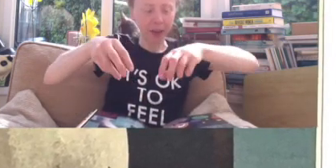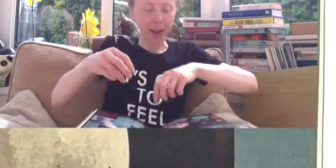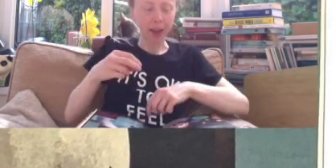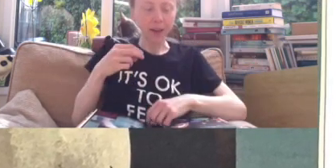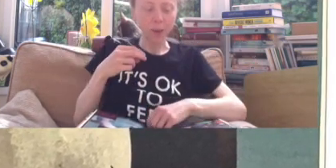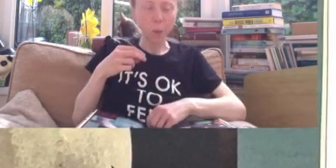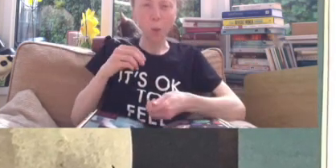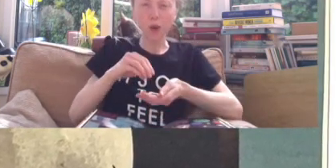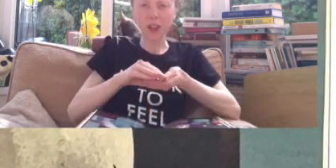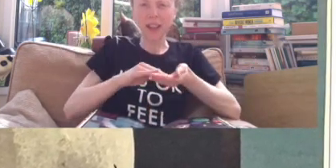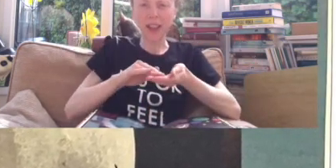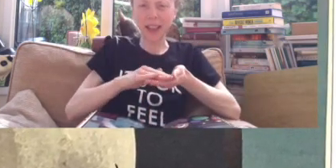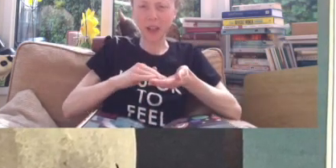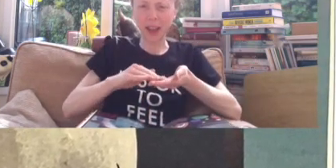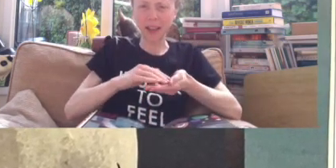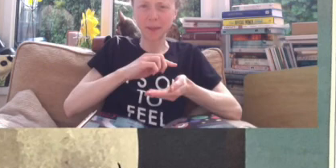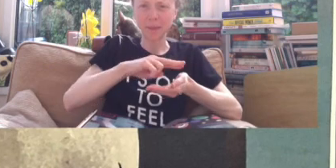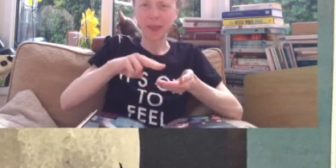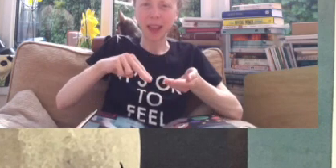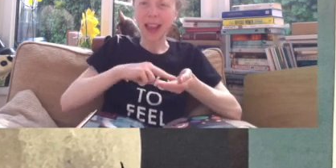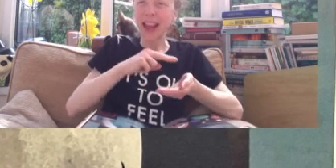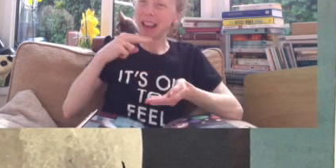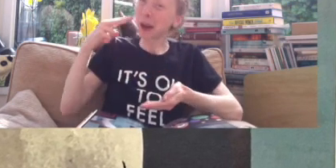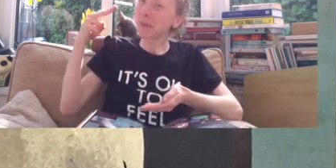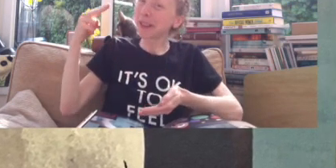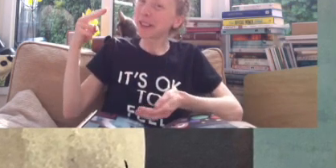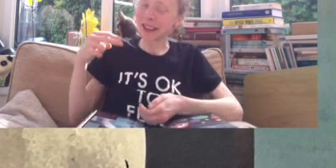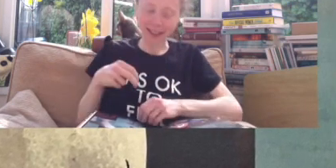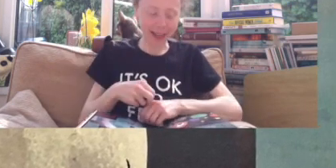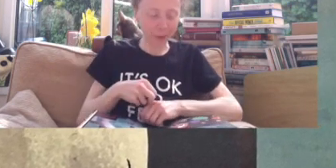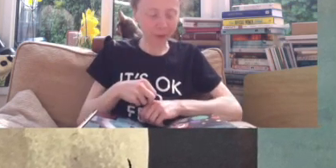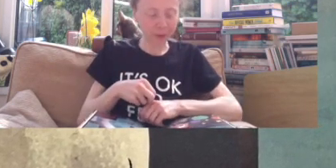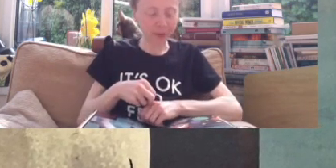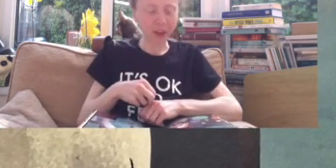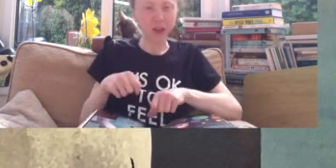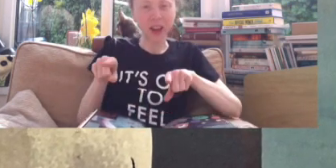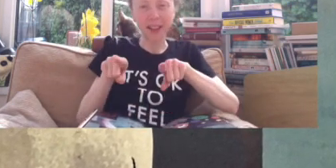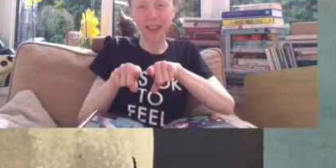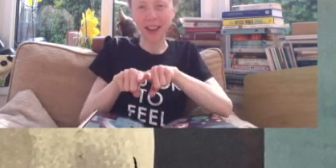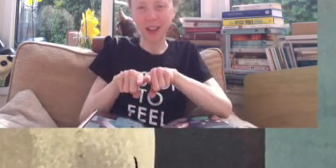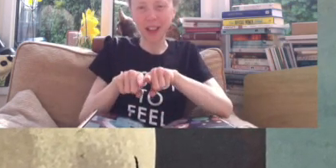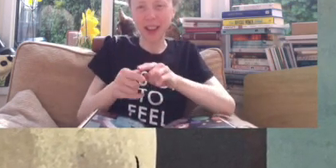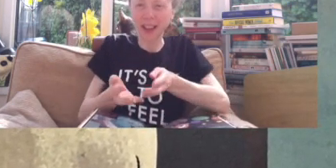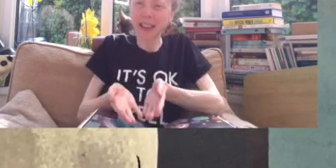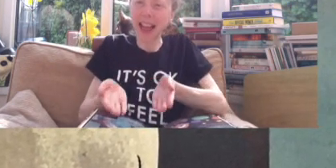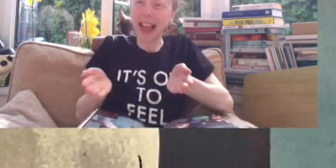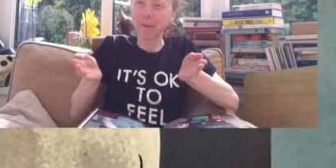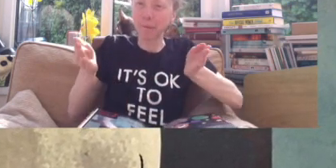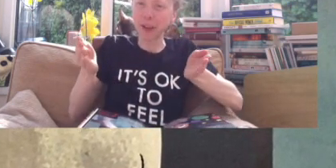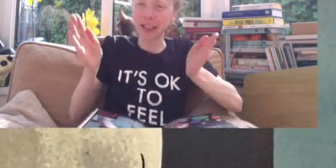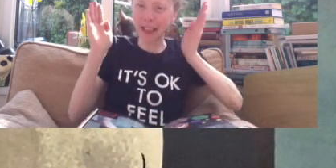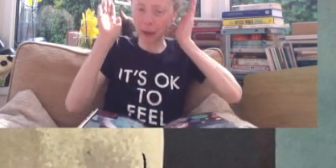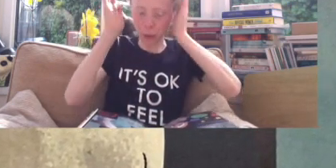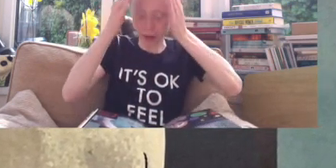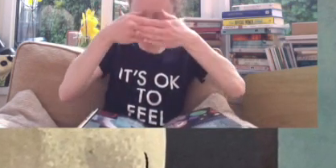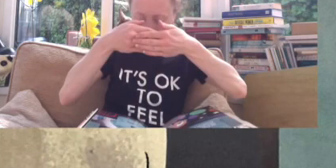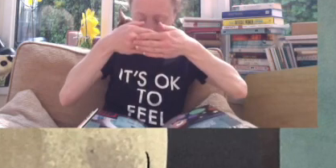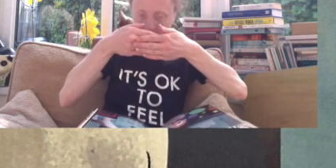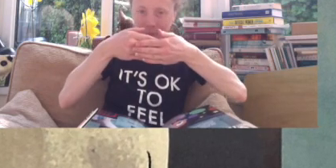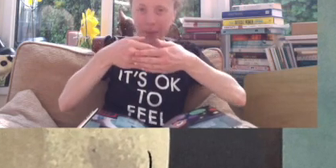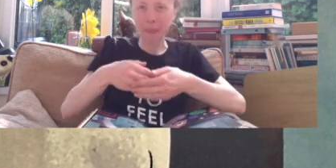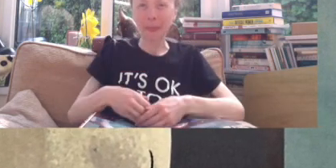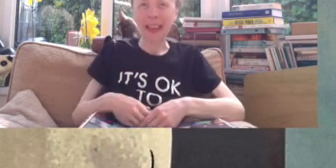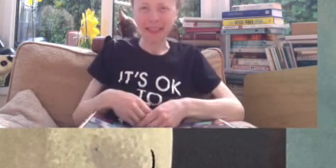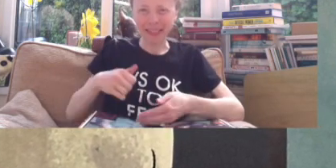sink, washing the dishes and humming to herself, just like she does every single